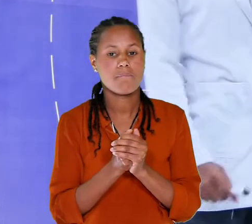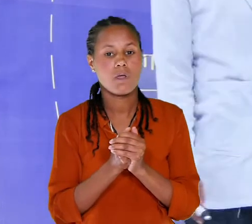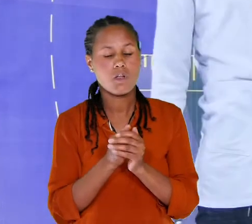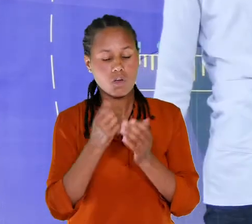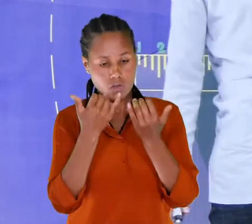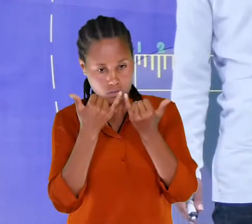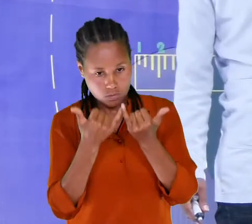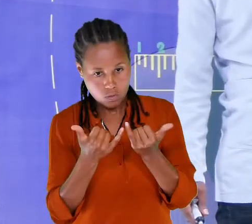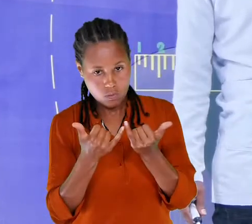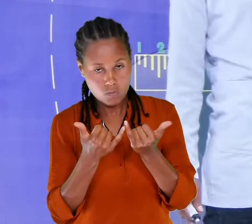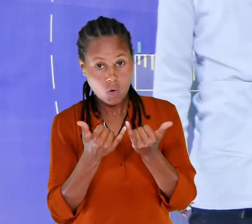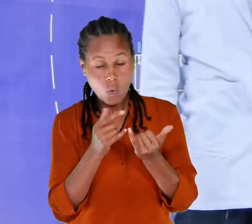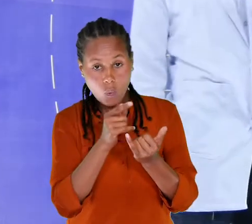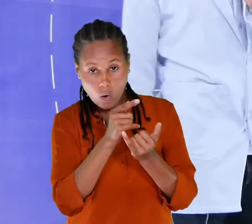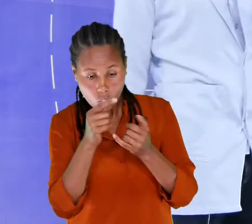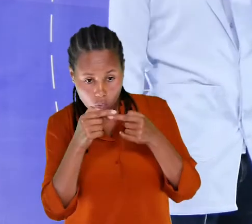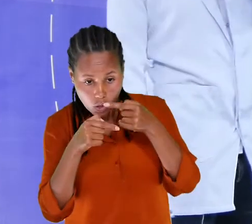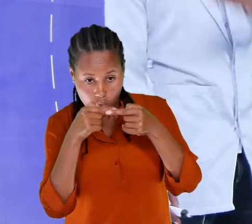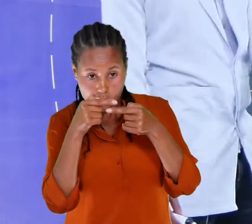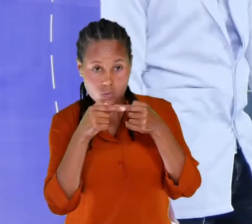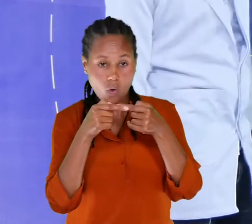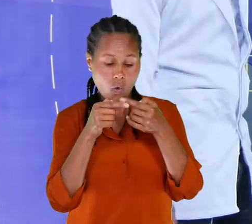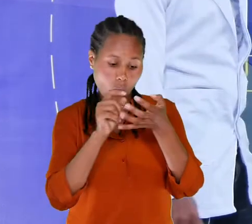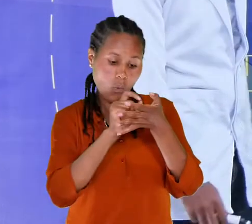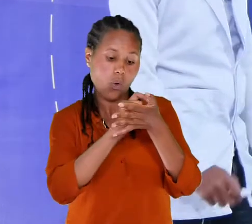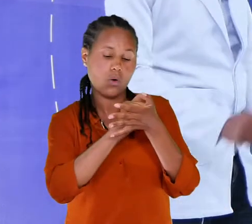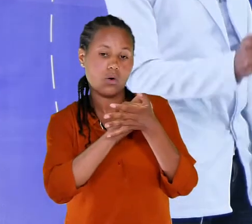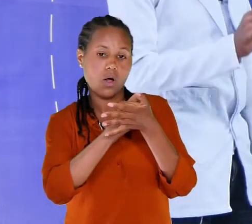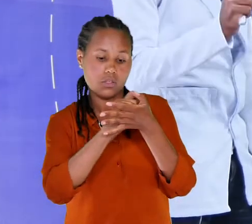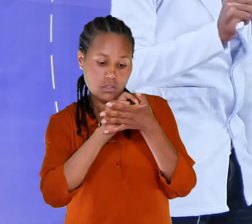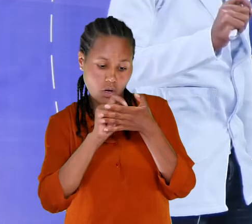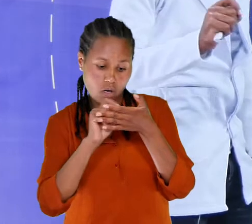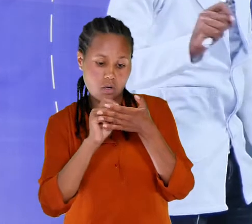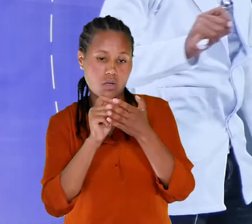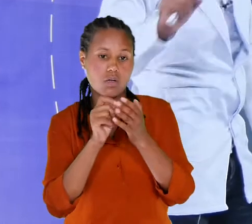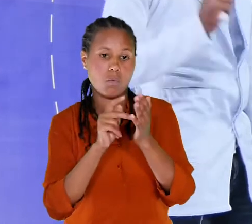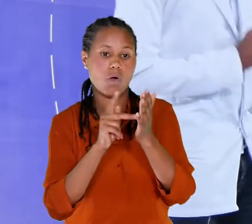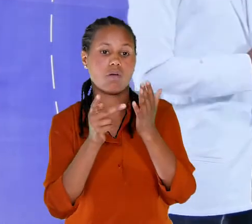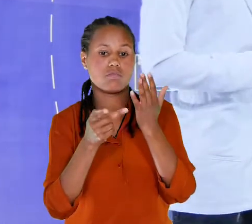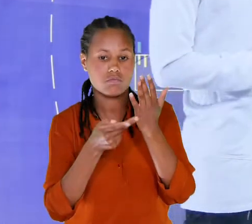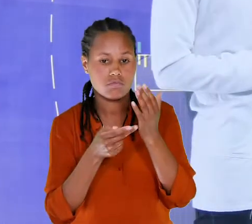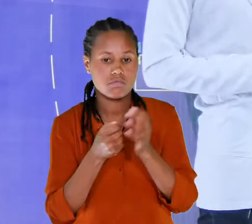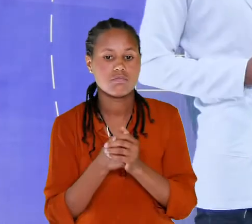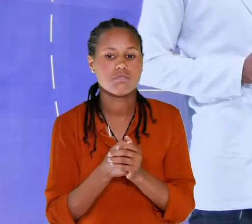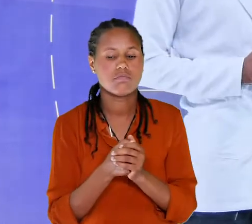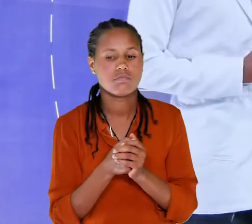Now we are going to talk about writing part. Writing.